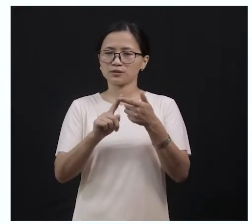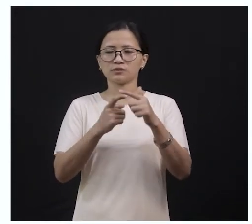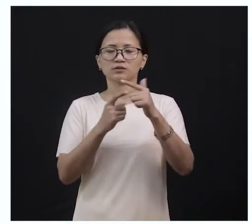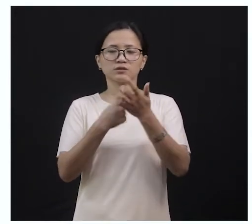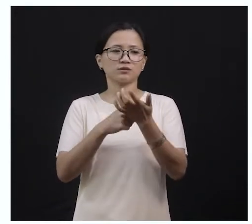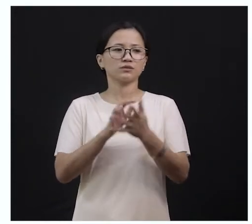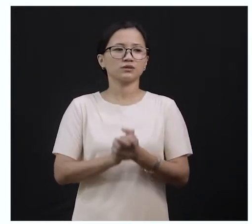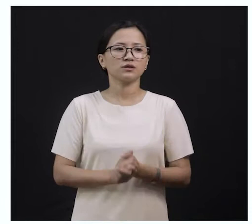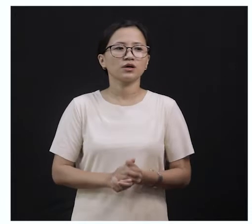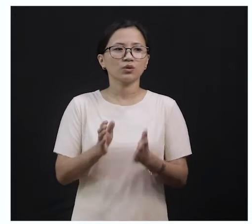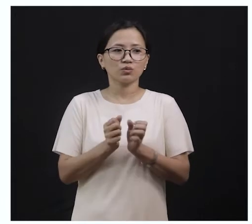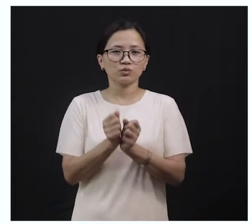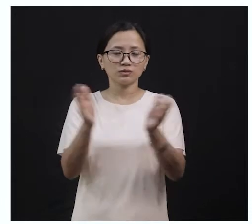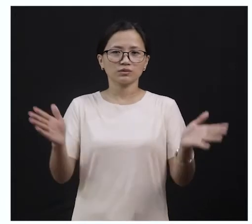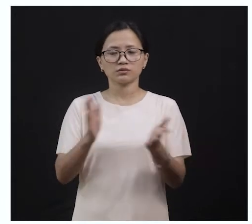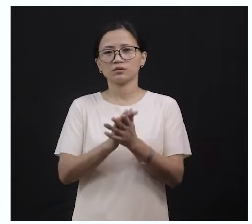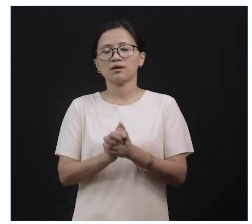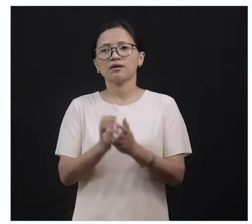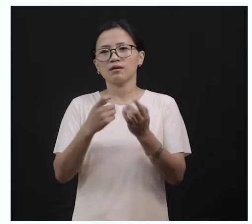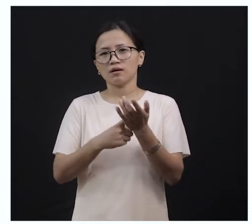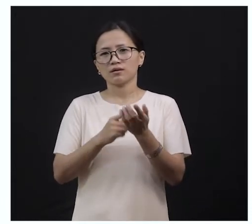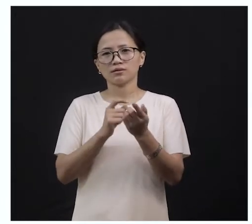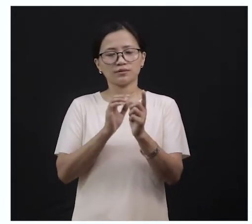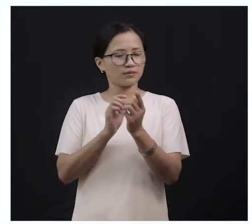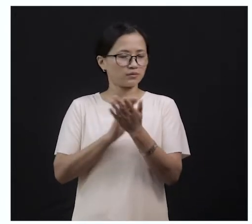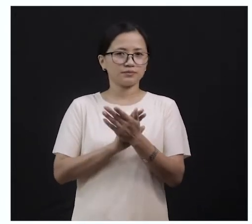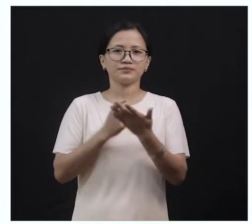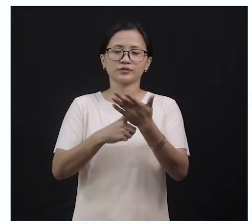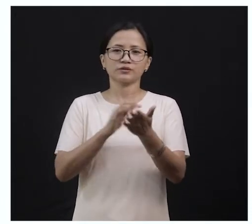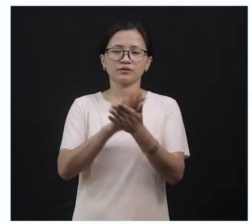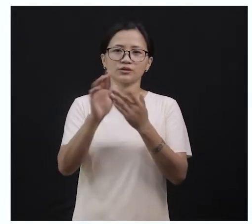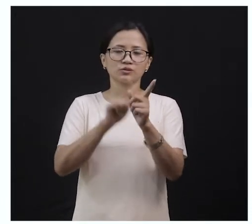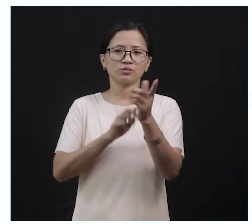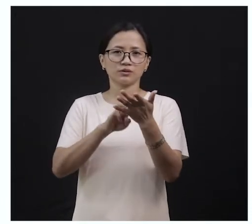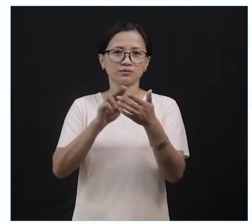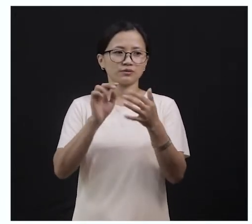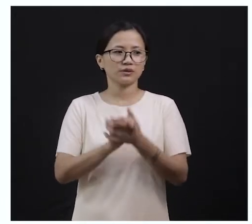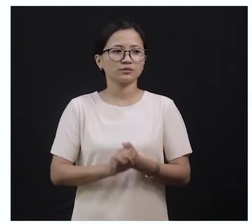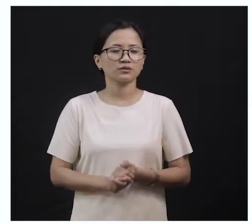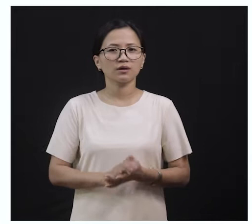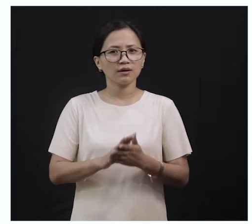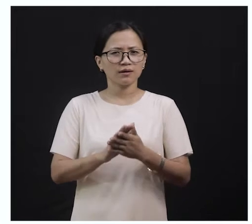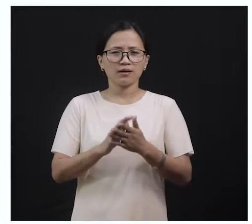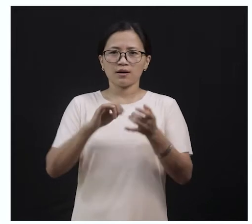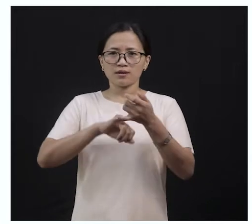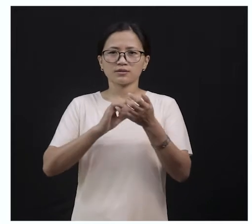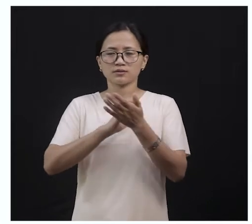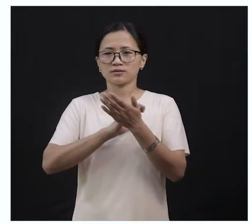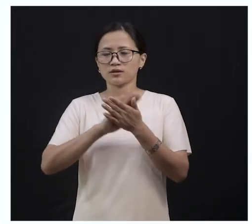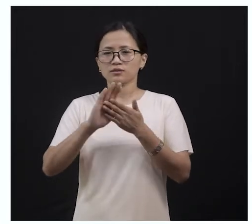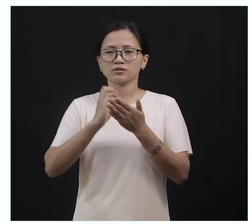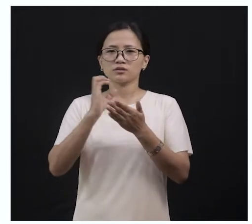and 4, you have learned about rhyme scheme and meter and all, right? So a